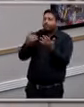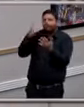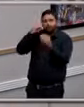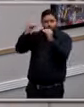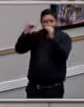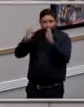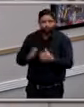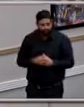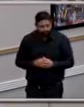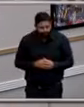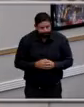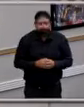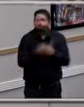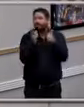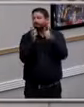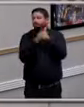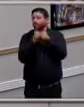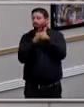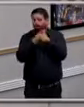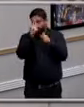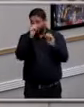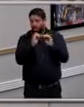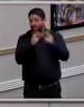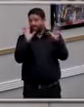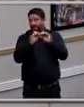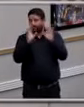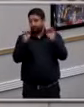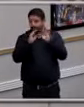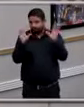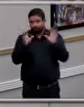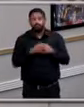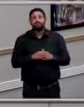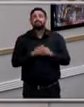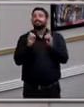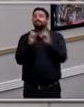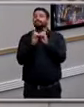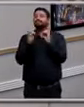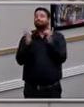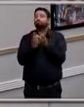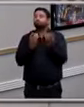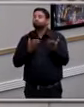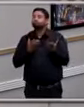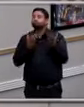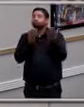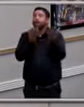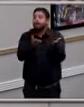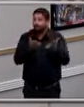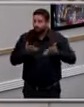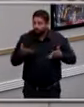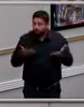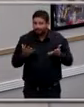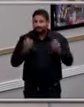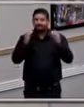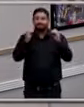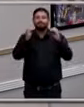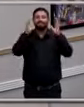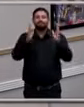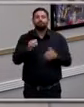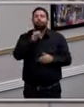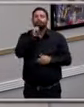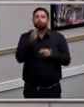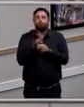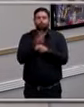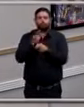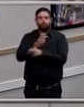First of all, for clarification purposes, please note that the district recommends that teachers do not use checkpoints